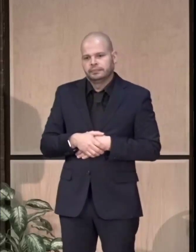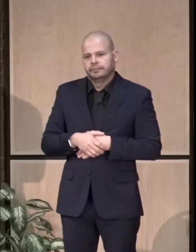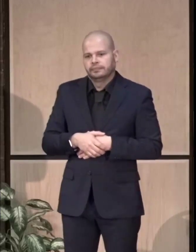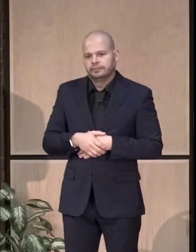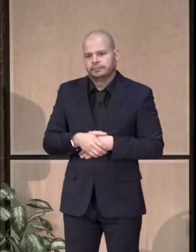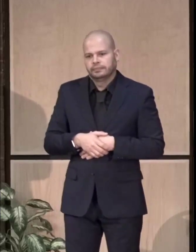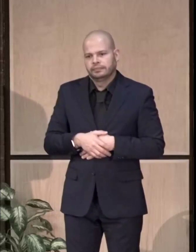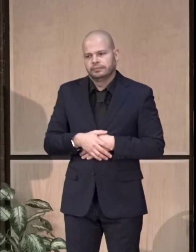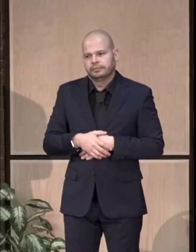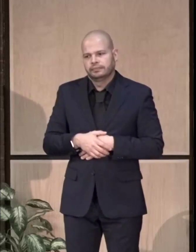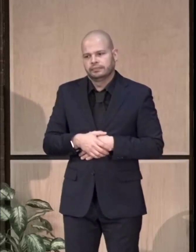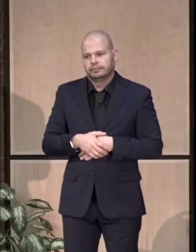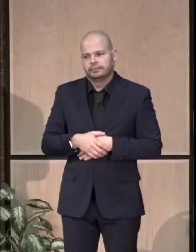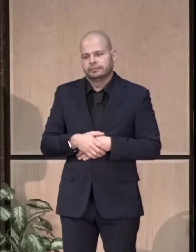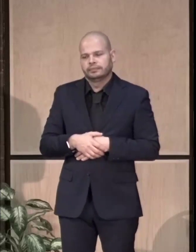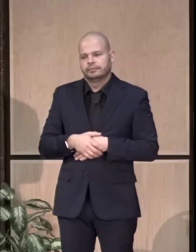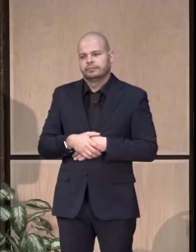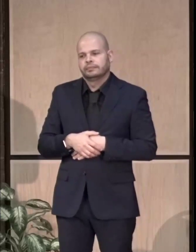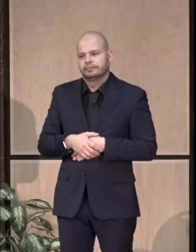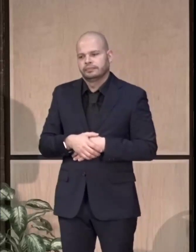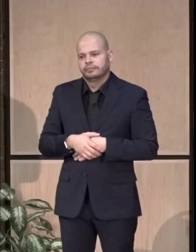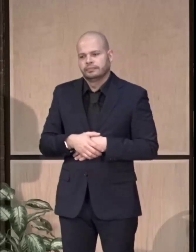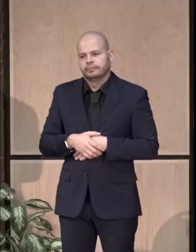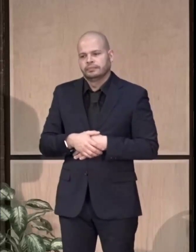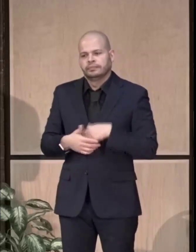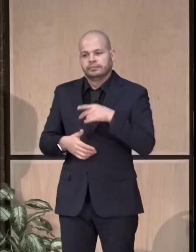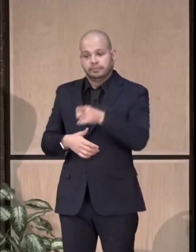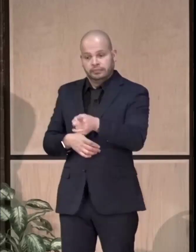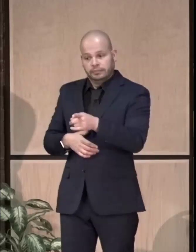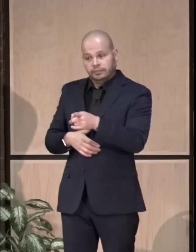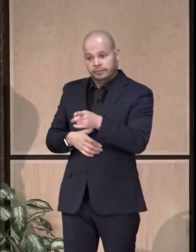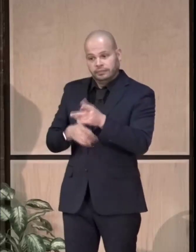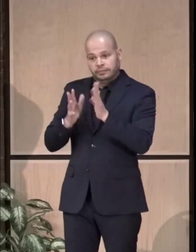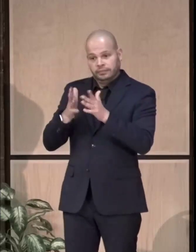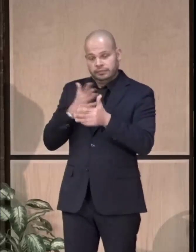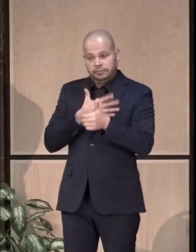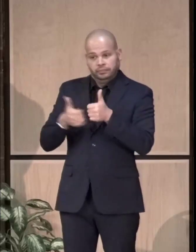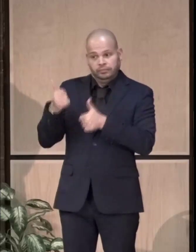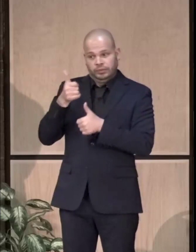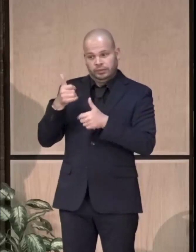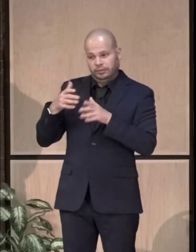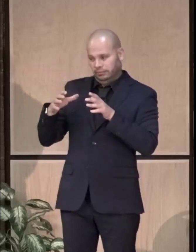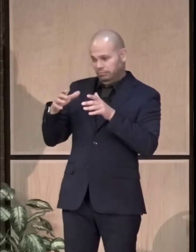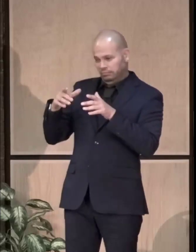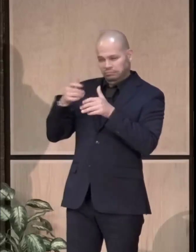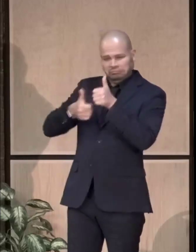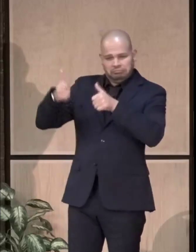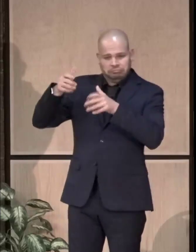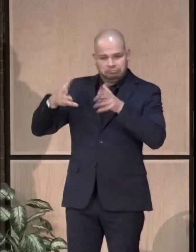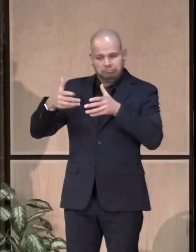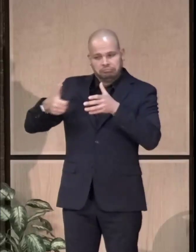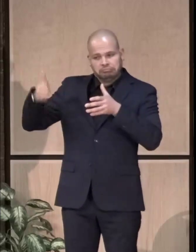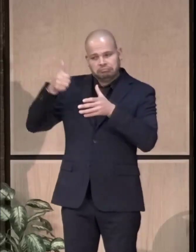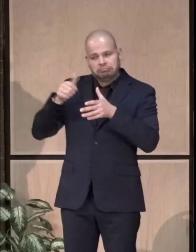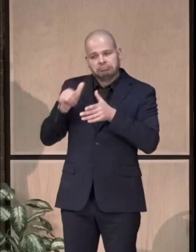You say that I just talked to my battalion commander and sergeant major. Who is your battalion commander? At this time, it